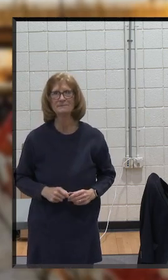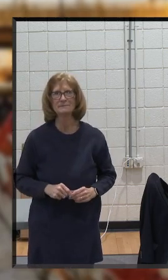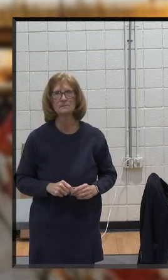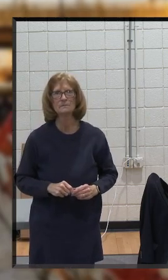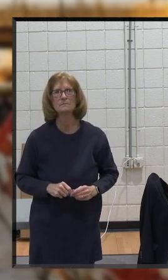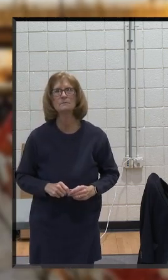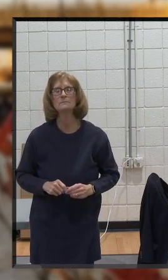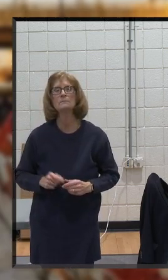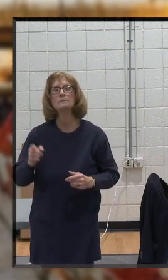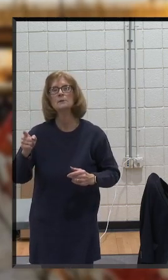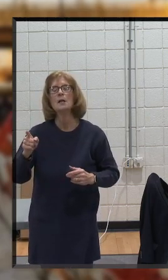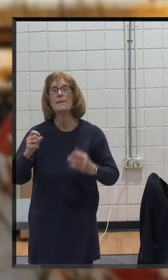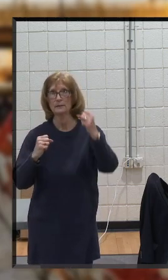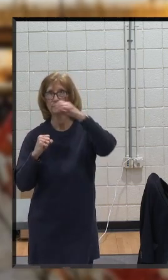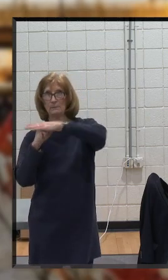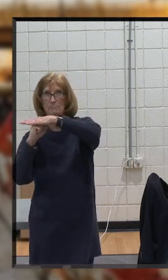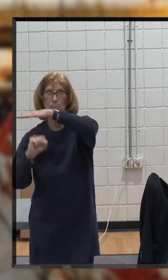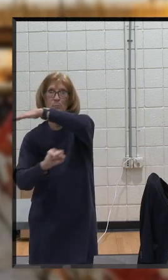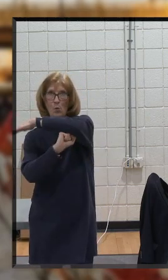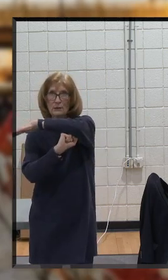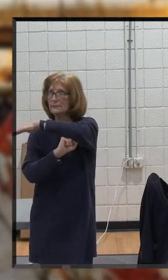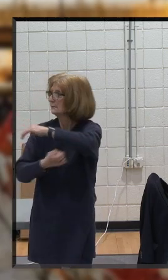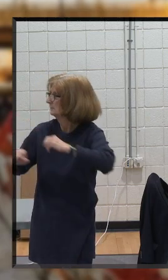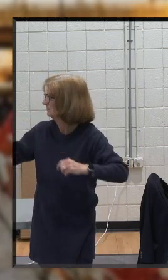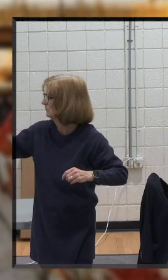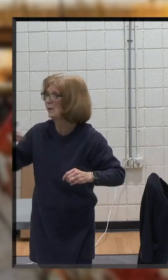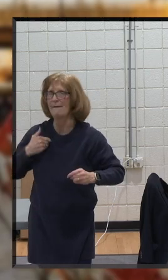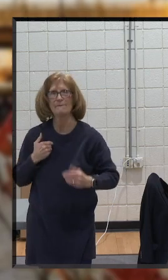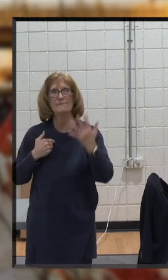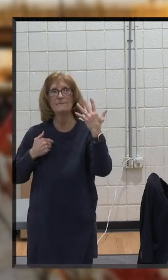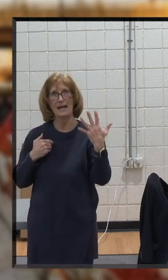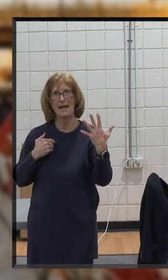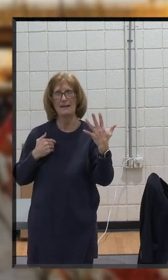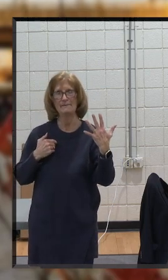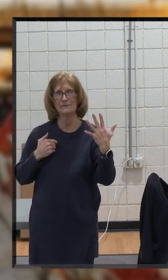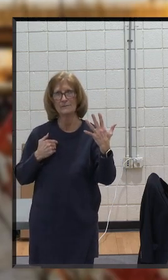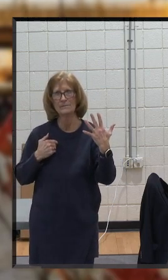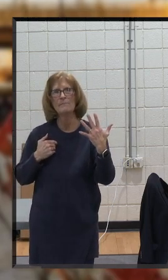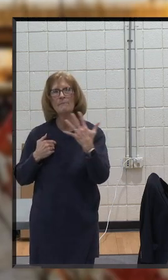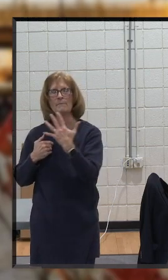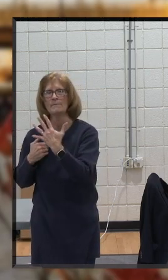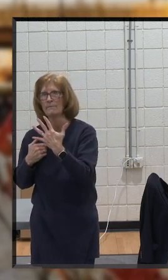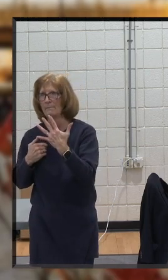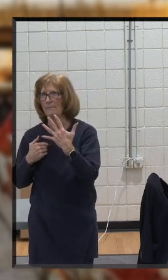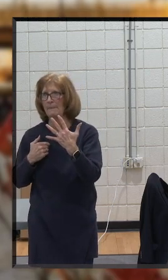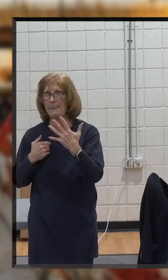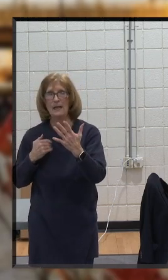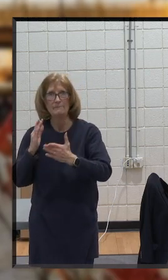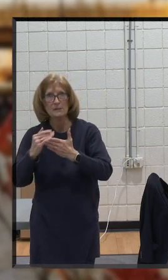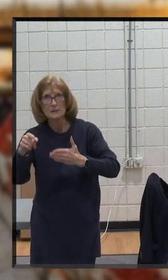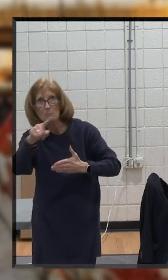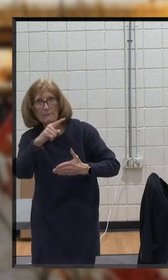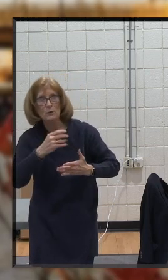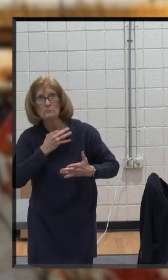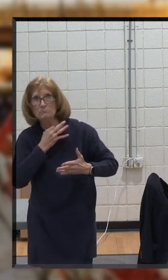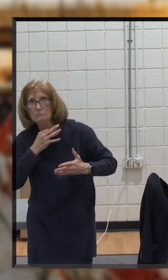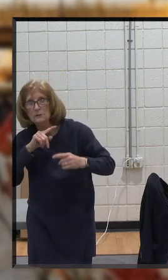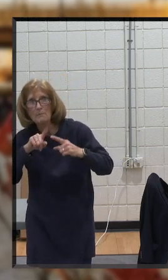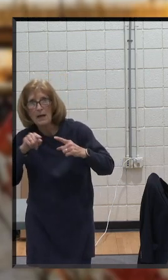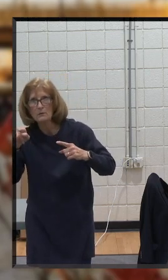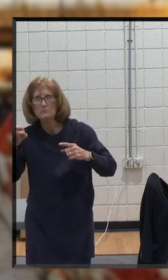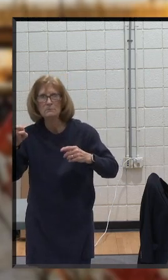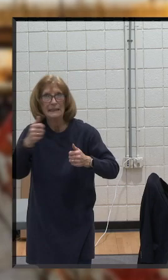There's 5 bridge supports that are shown here encircled in red, and we'll address any issues at all of those locations as well. There's